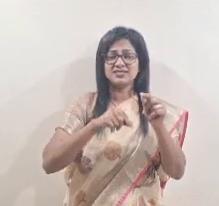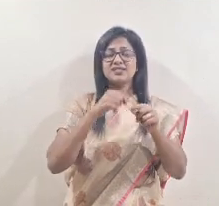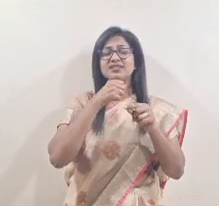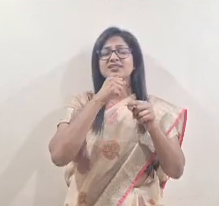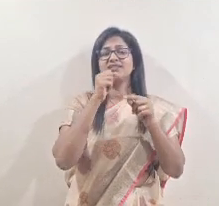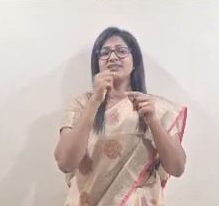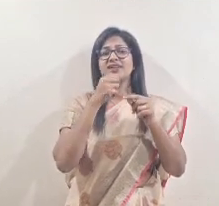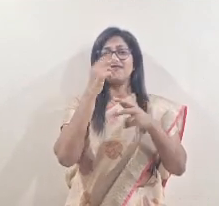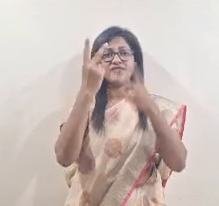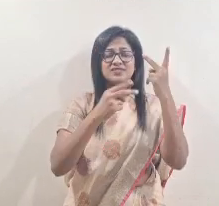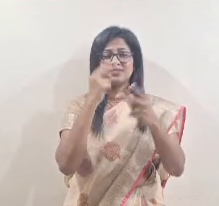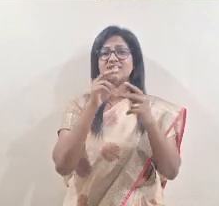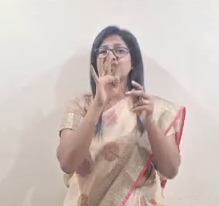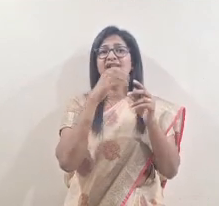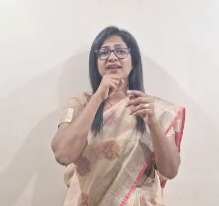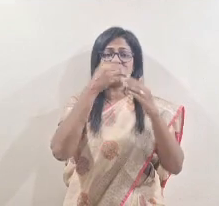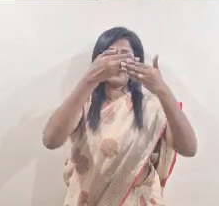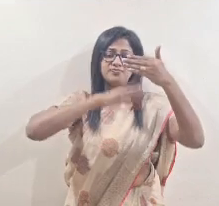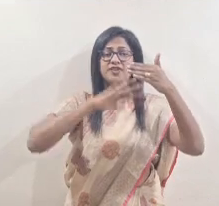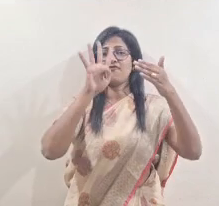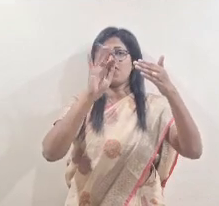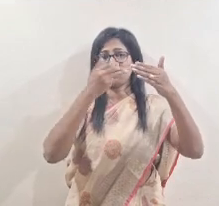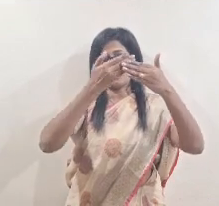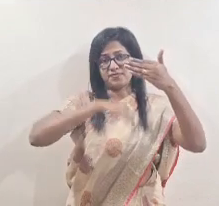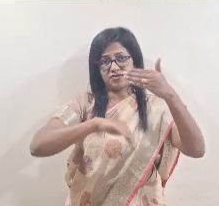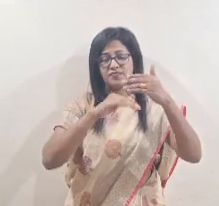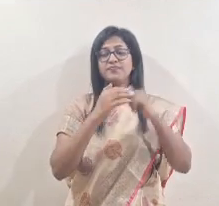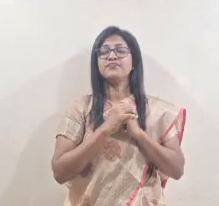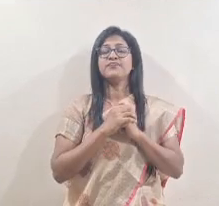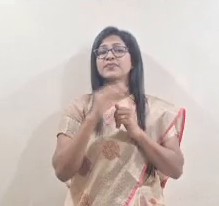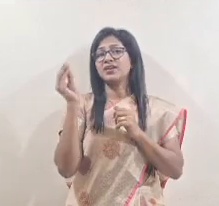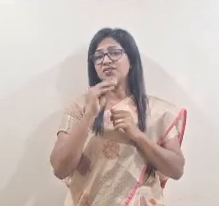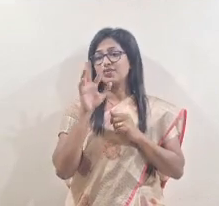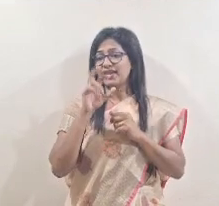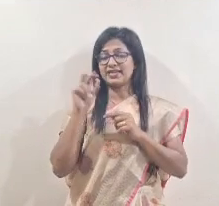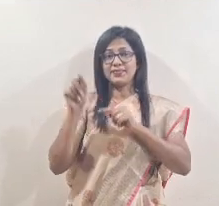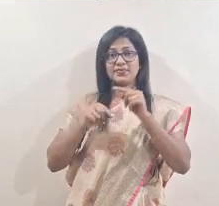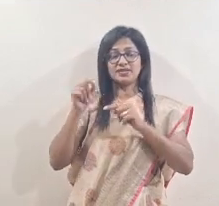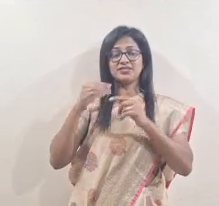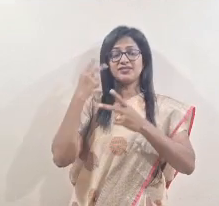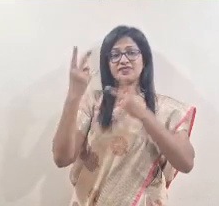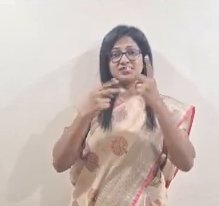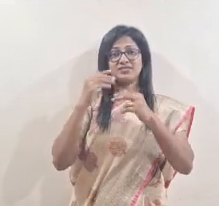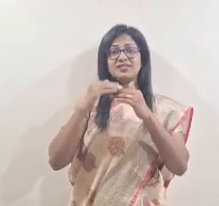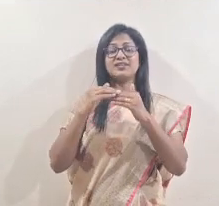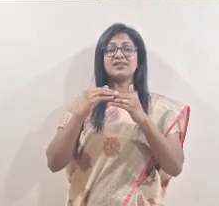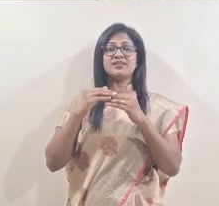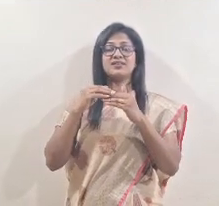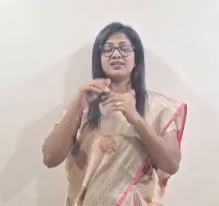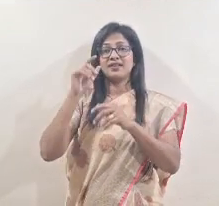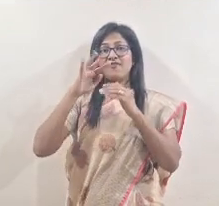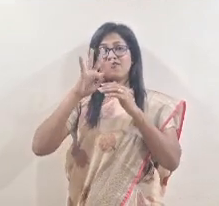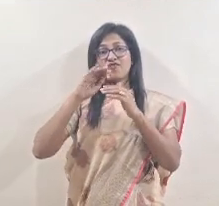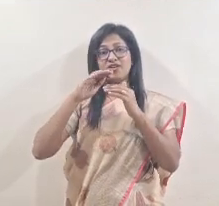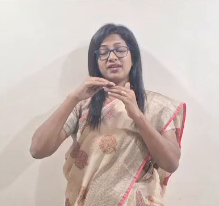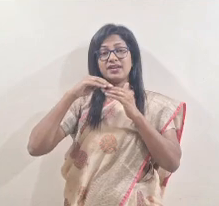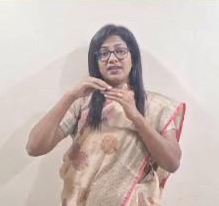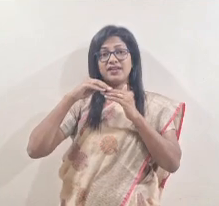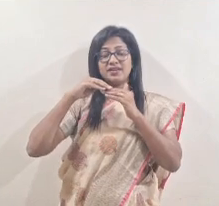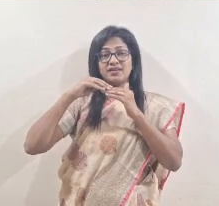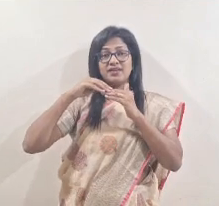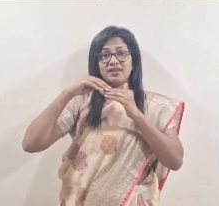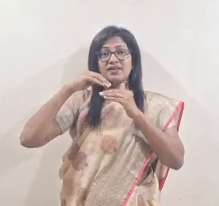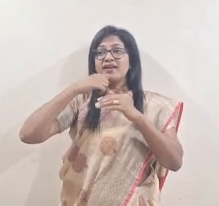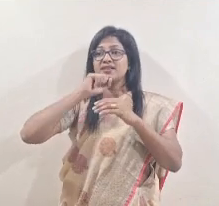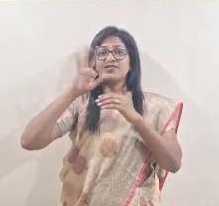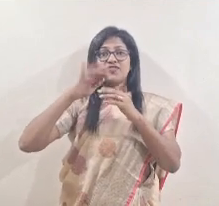under age of 40 years, and around 80% of the visitors are above 40 years, as these